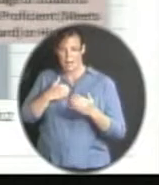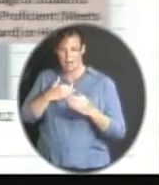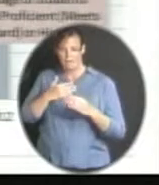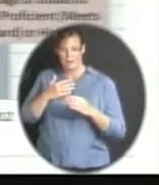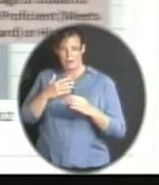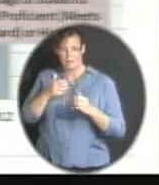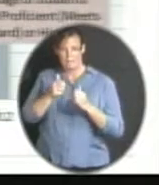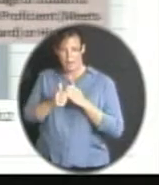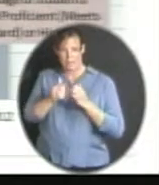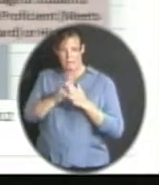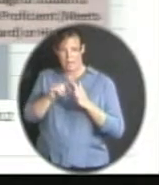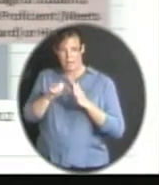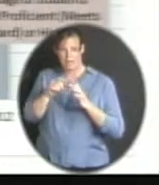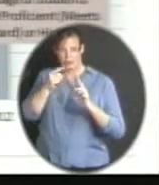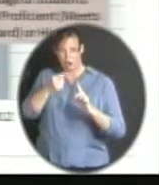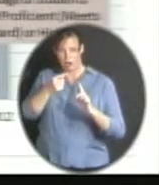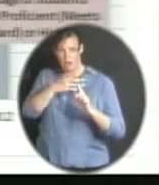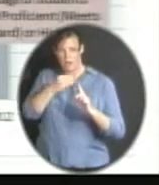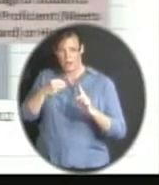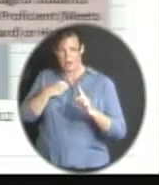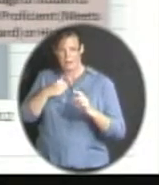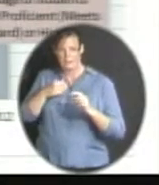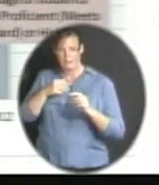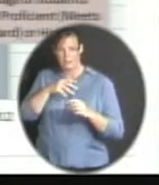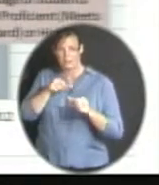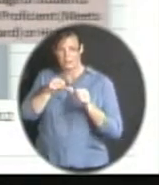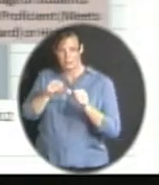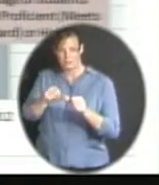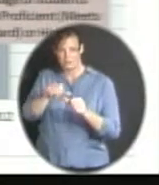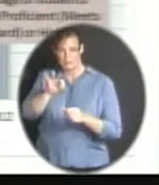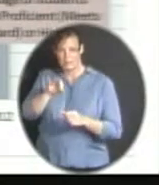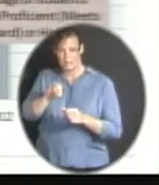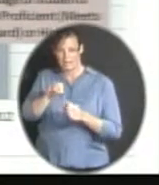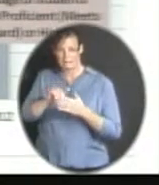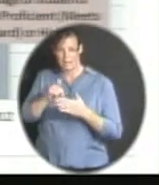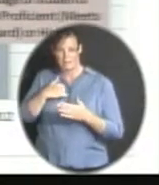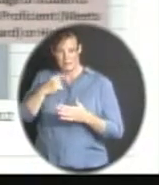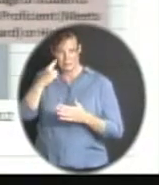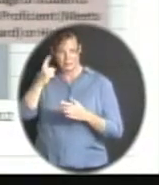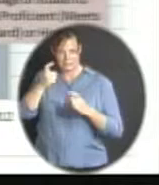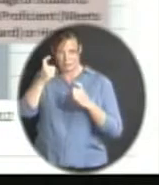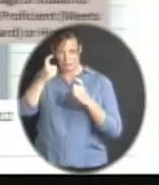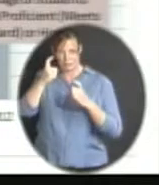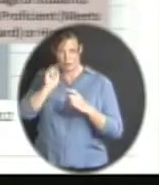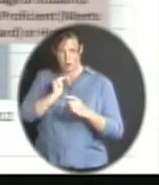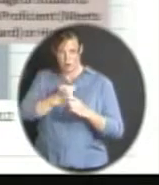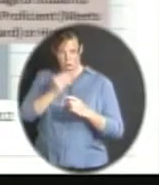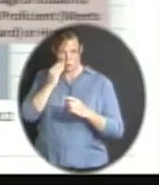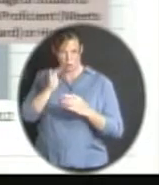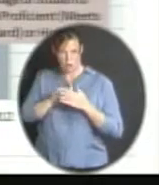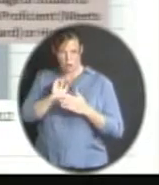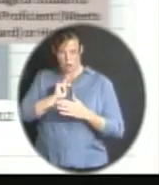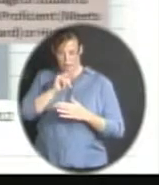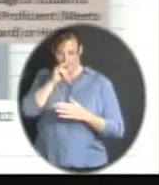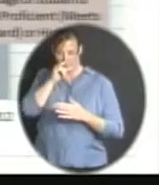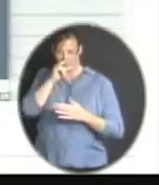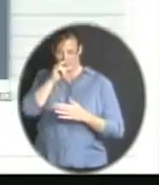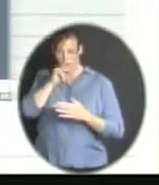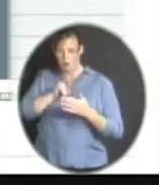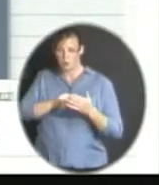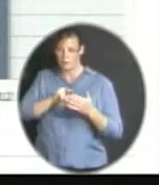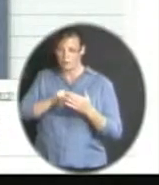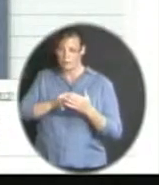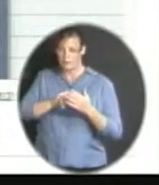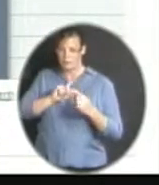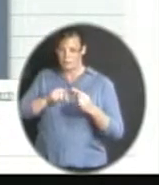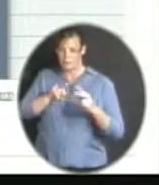and consistently have been in the 90s. And so I think that's a celebration for us to know that our kids are reading.